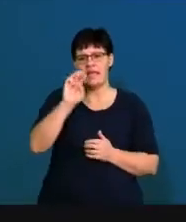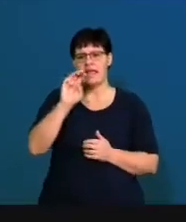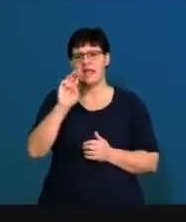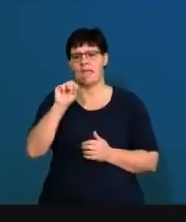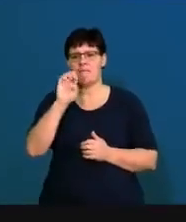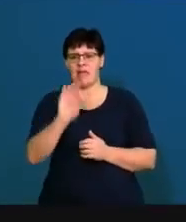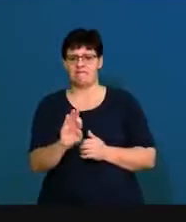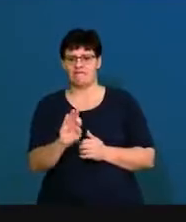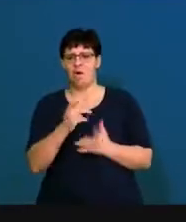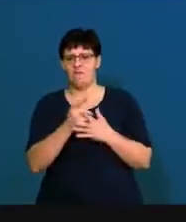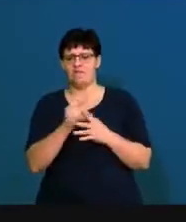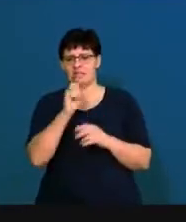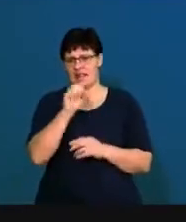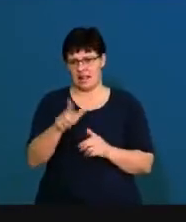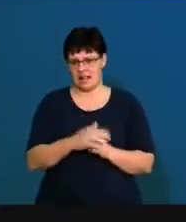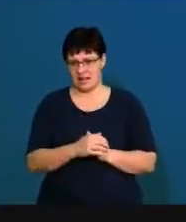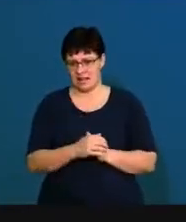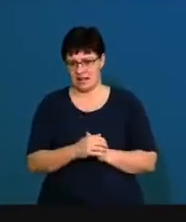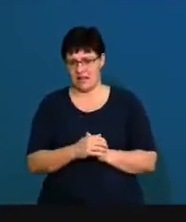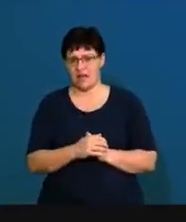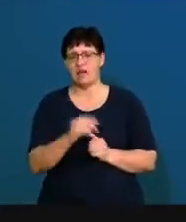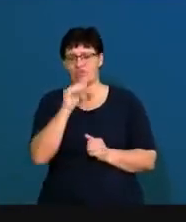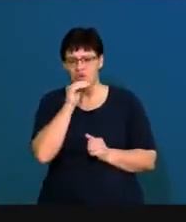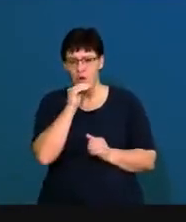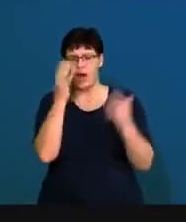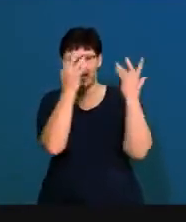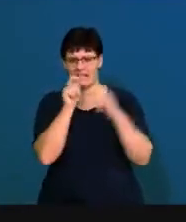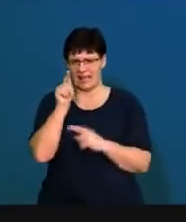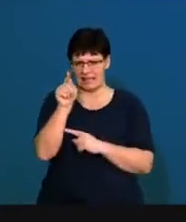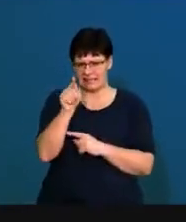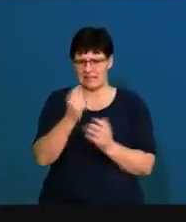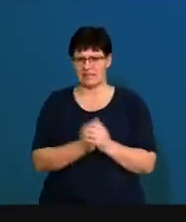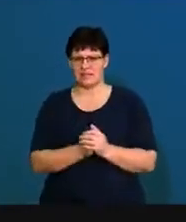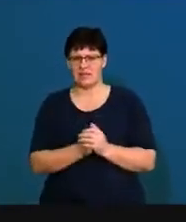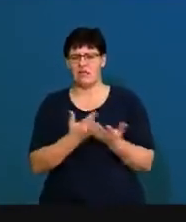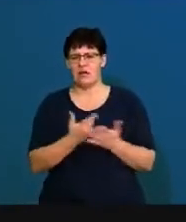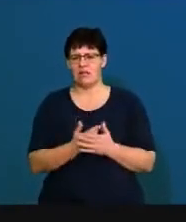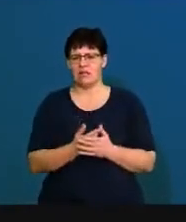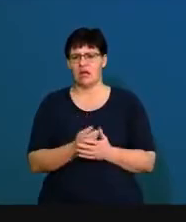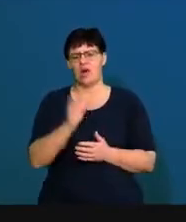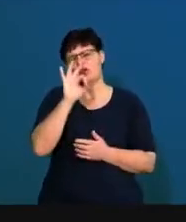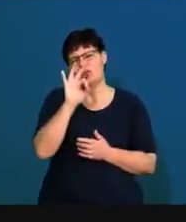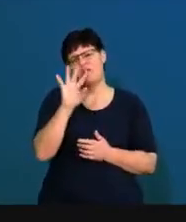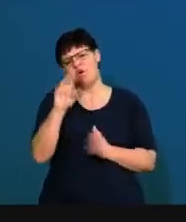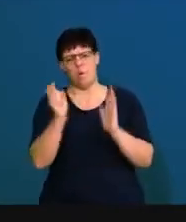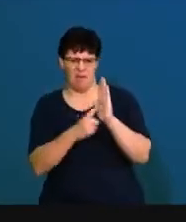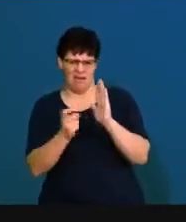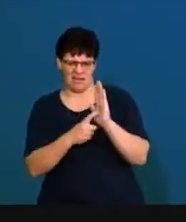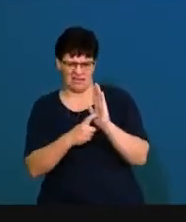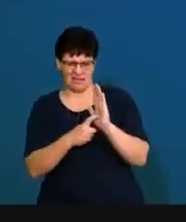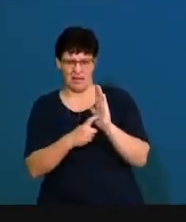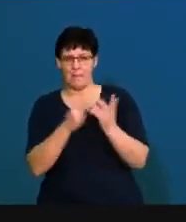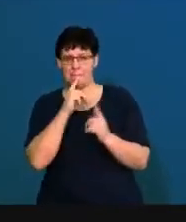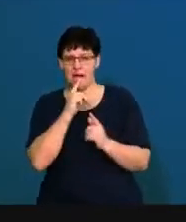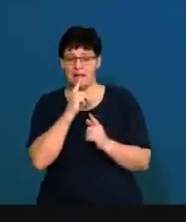EMF, okay? These are some of the aspects of the calculations. In most cases, it's 3-4 marks, but